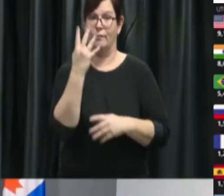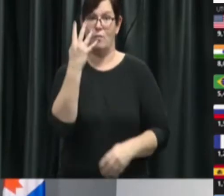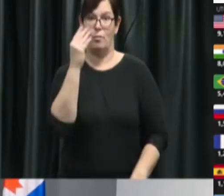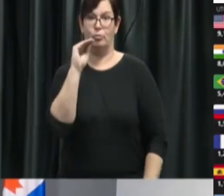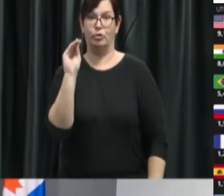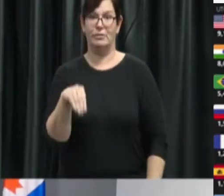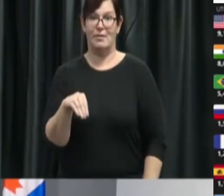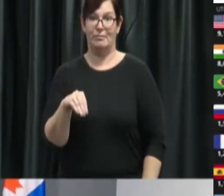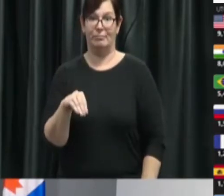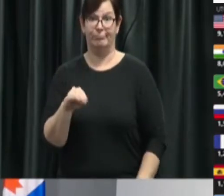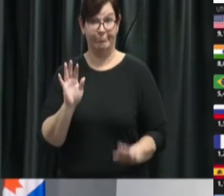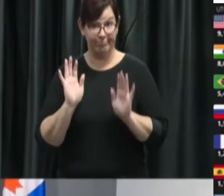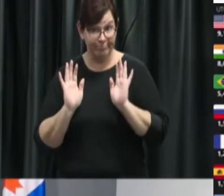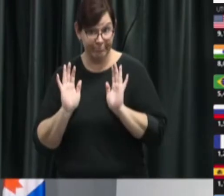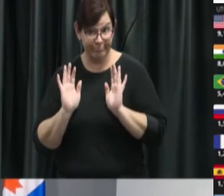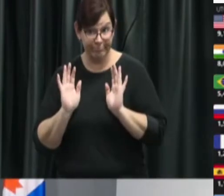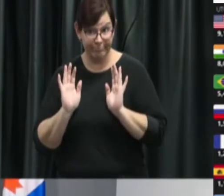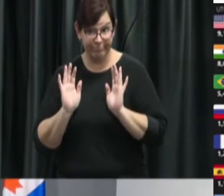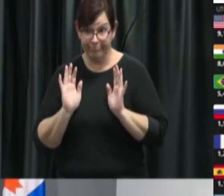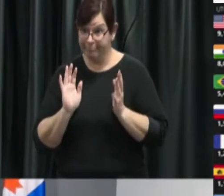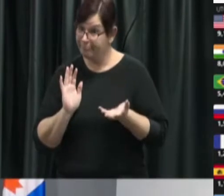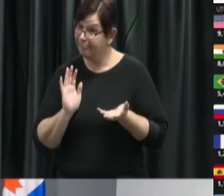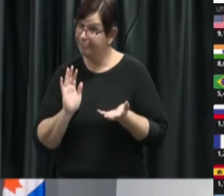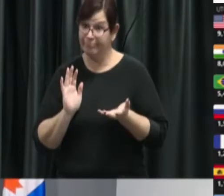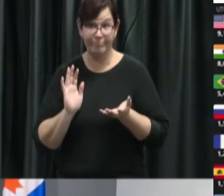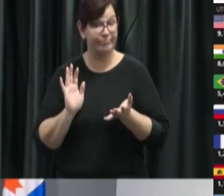This is not a new story,